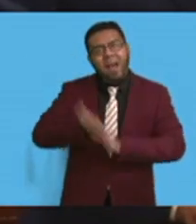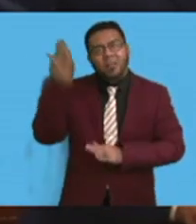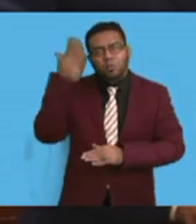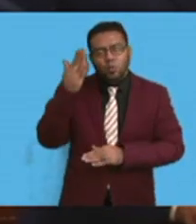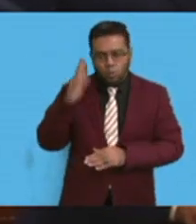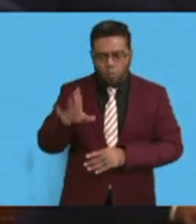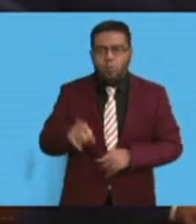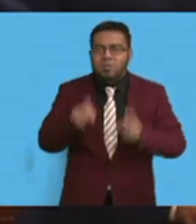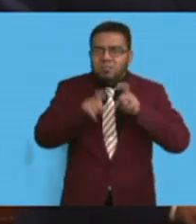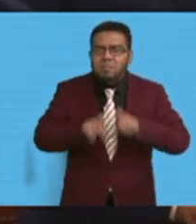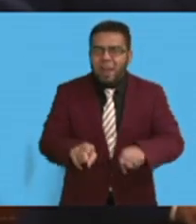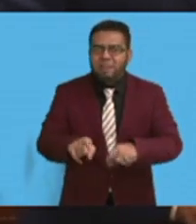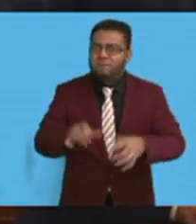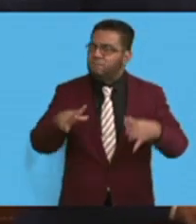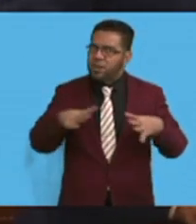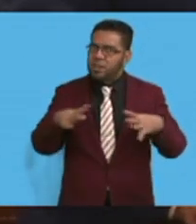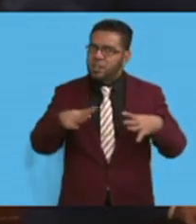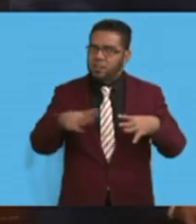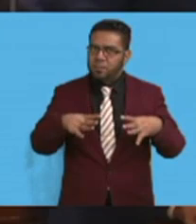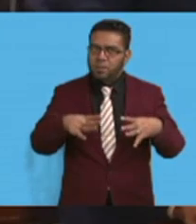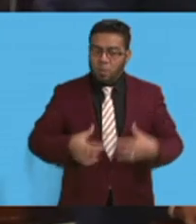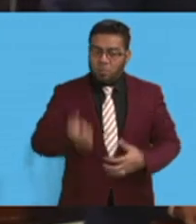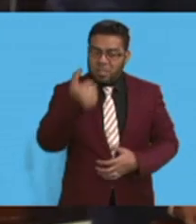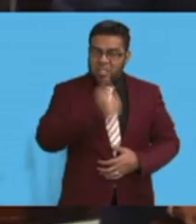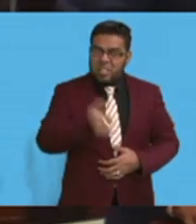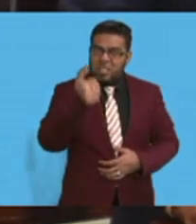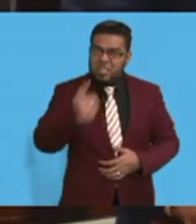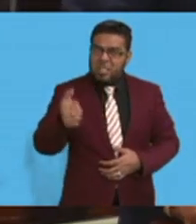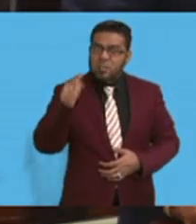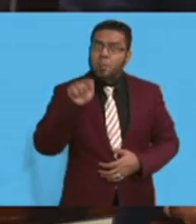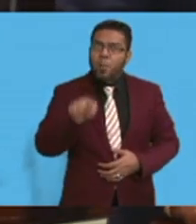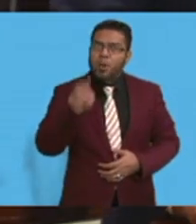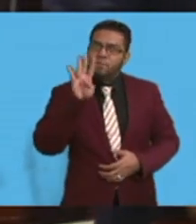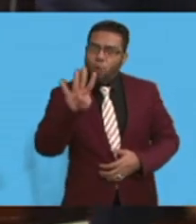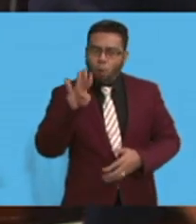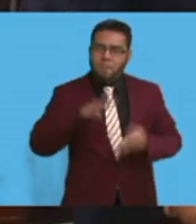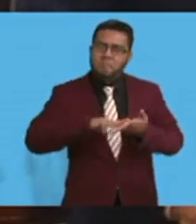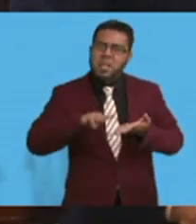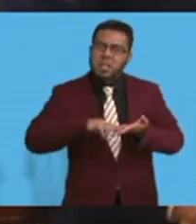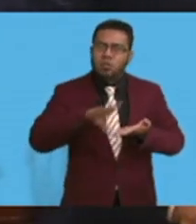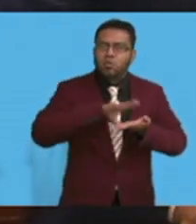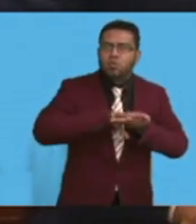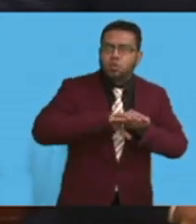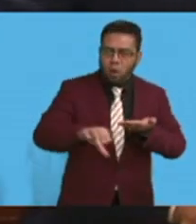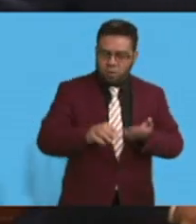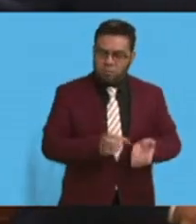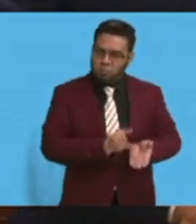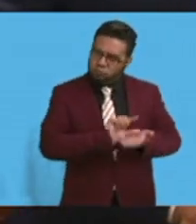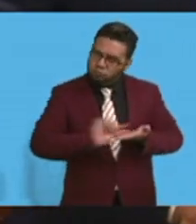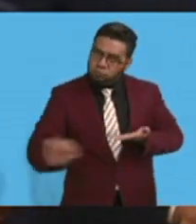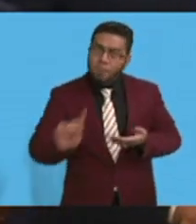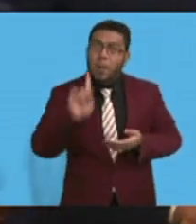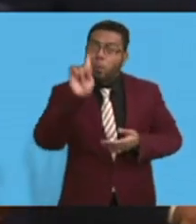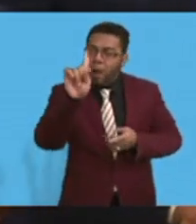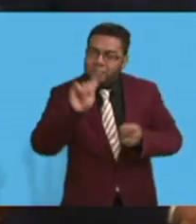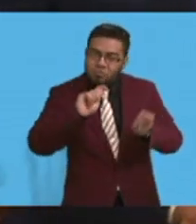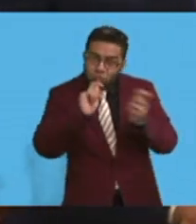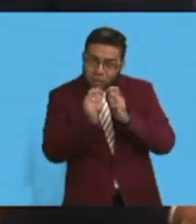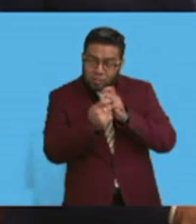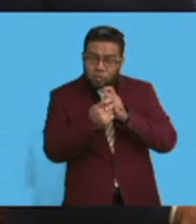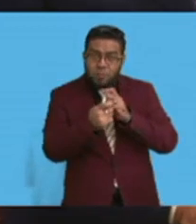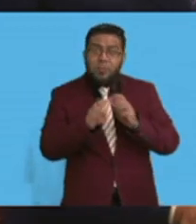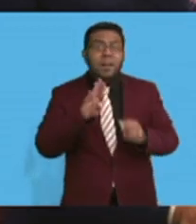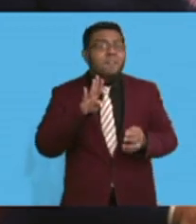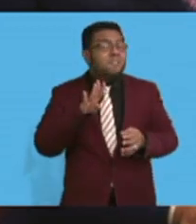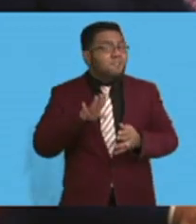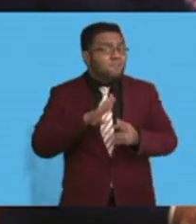for all Fijian students with an allocation of $66.4 million. But we're making one important change. Families who feel